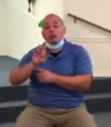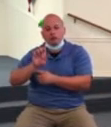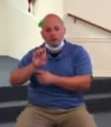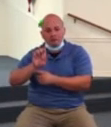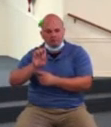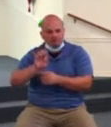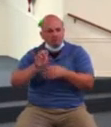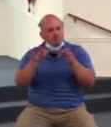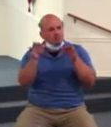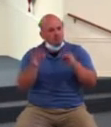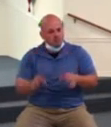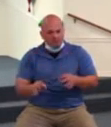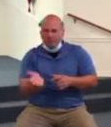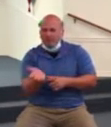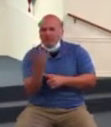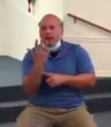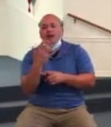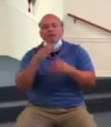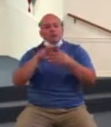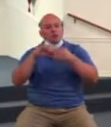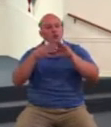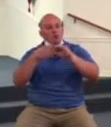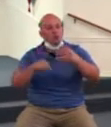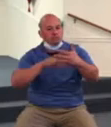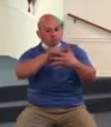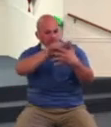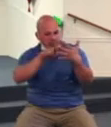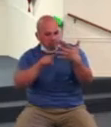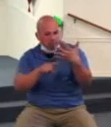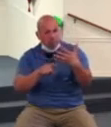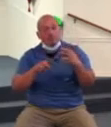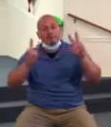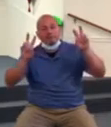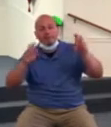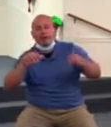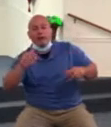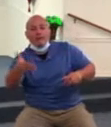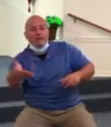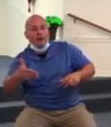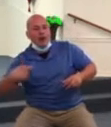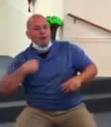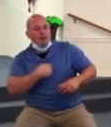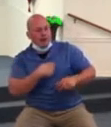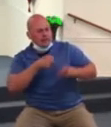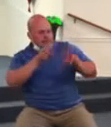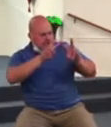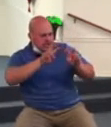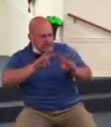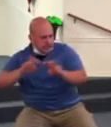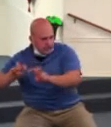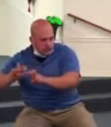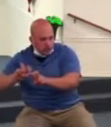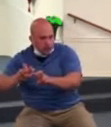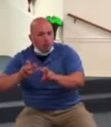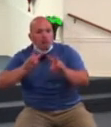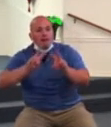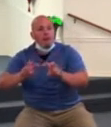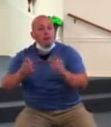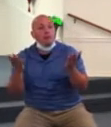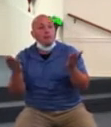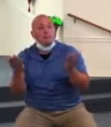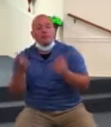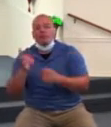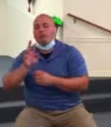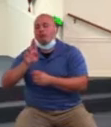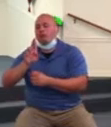to invite us to look at them all together and think about what real faith looks like. And, you